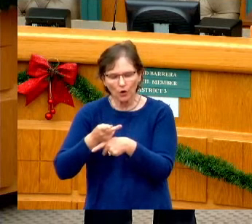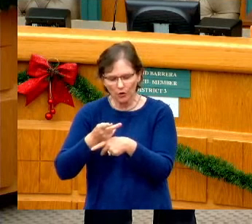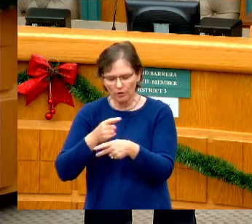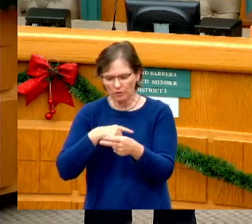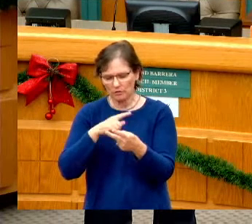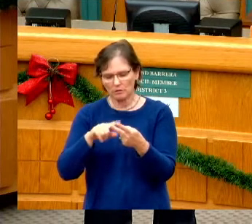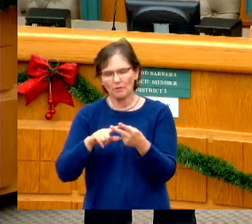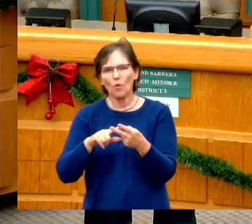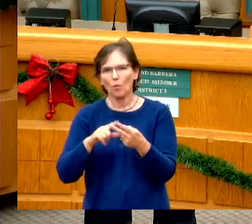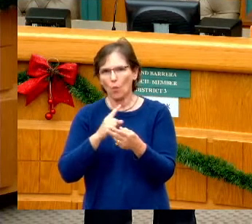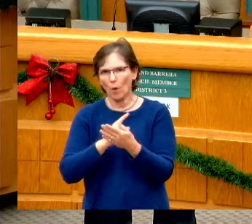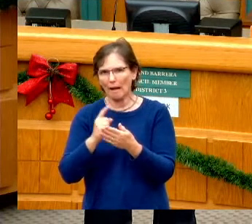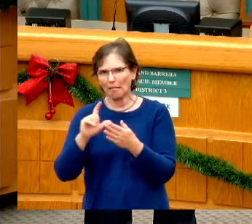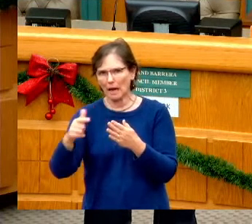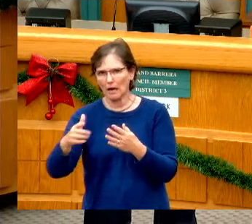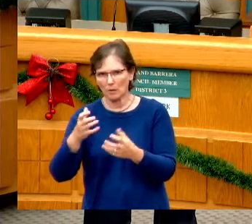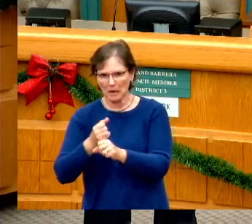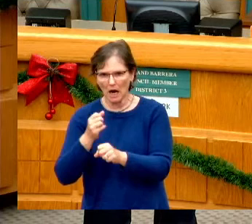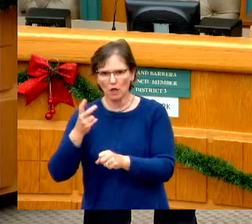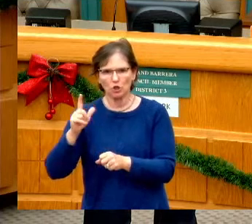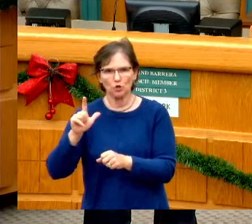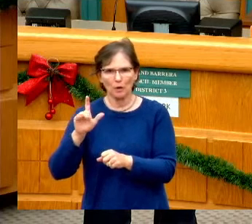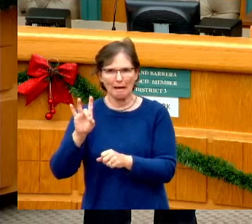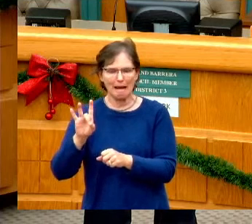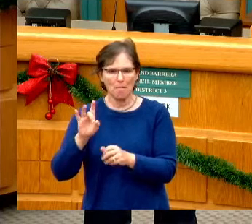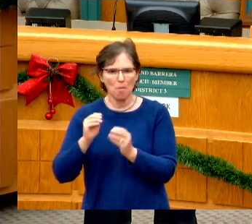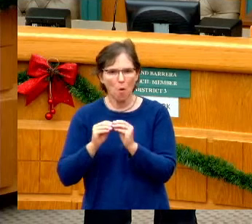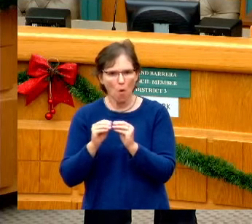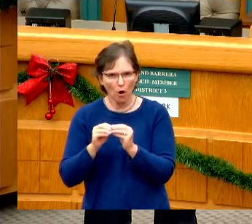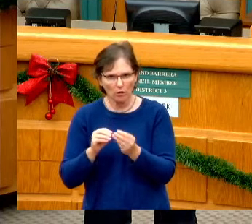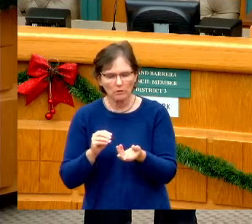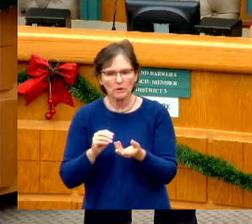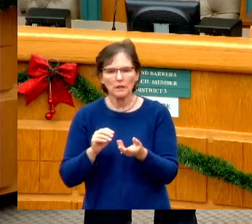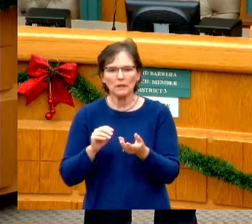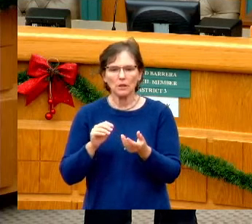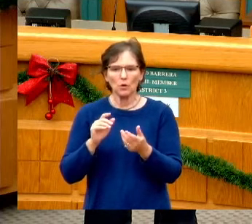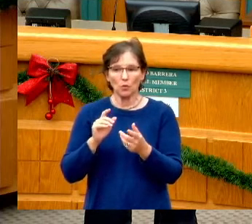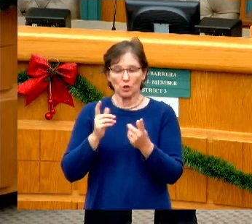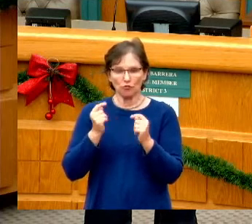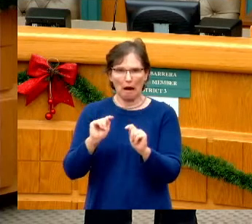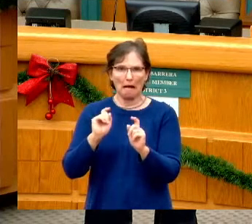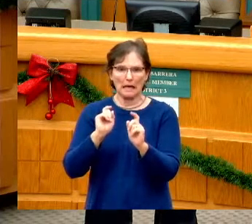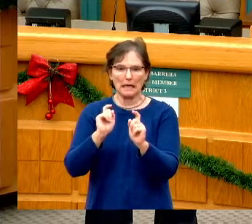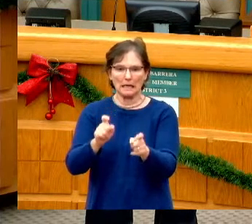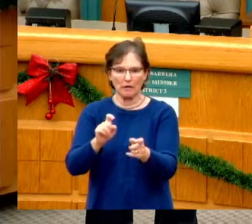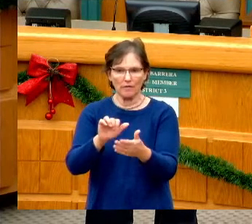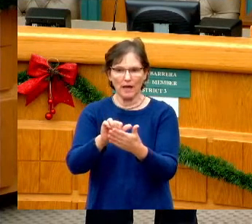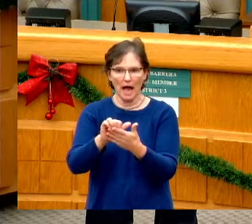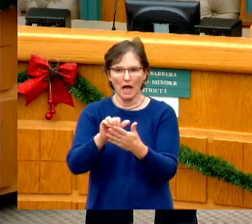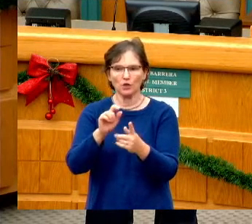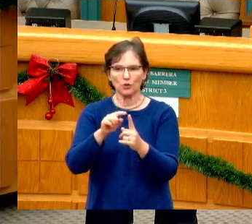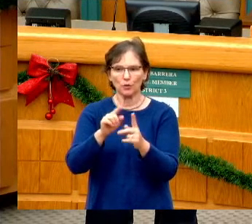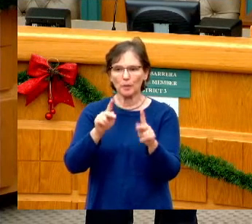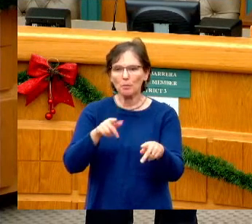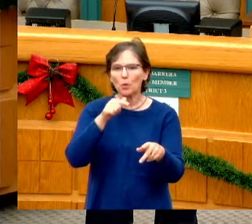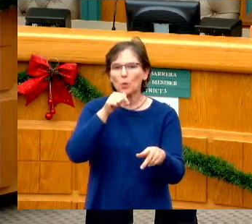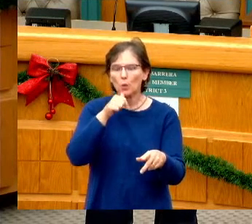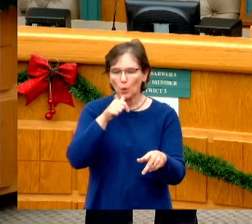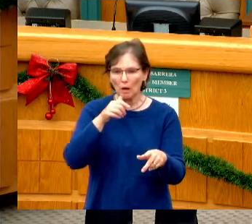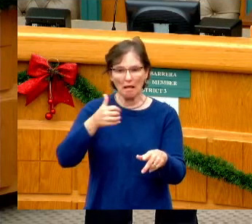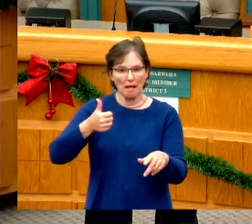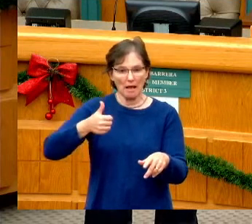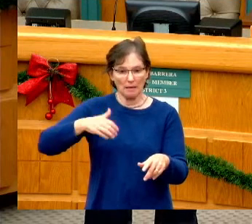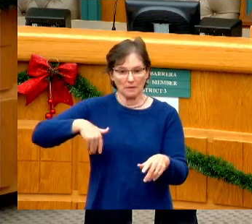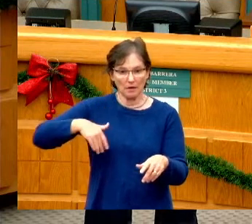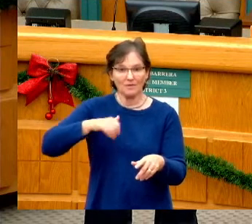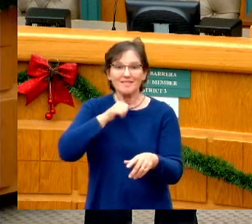those therapeutics early on, so they never ended up in the hospital, because these are not for treatment for hospitalized patients. These